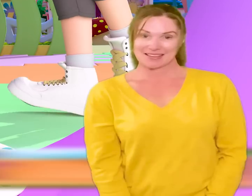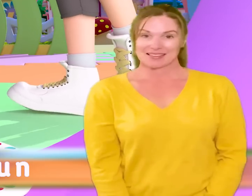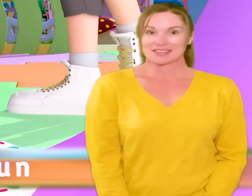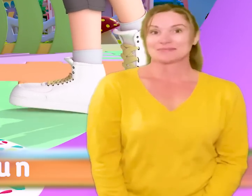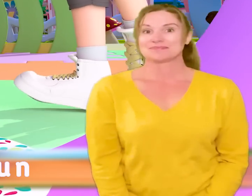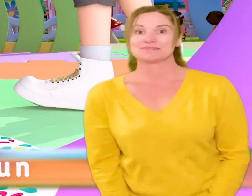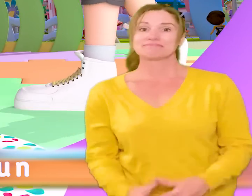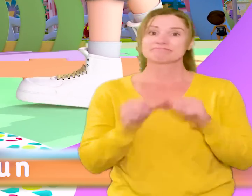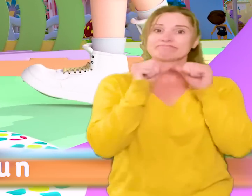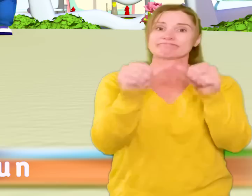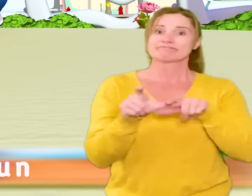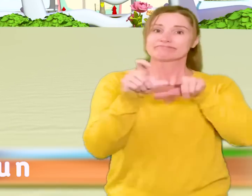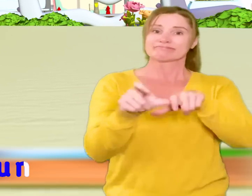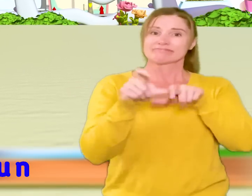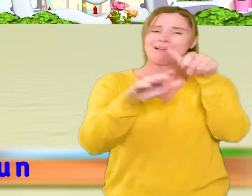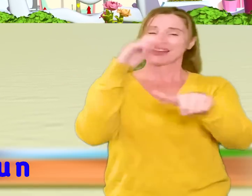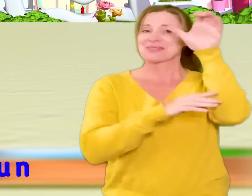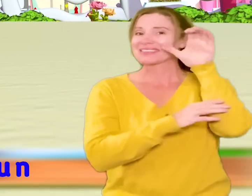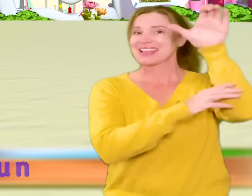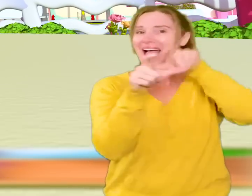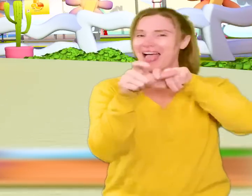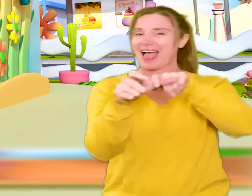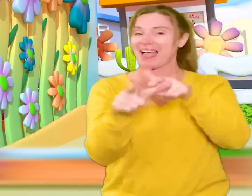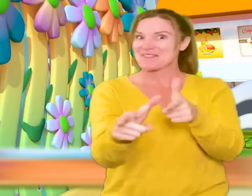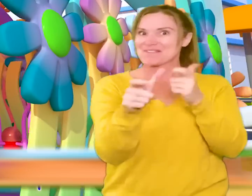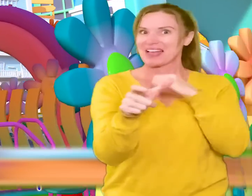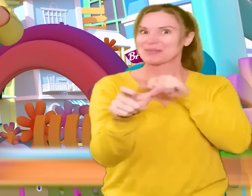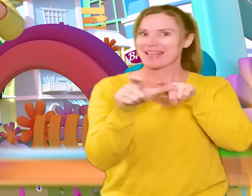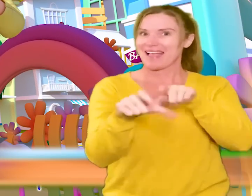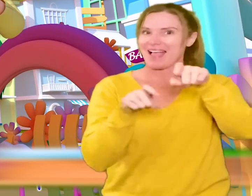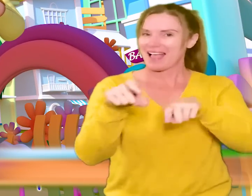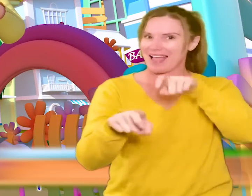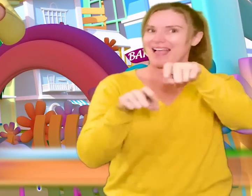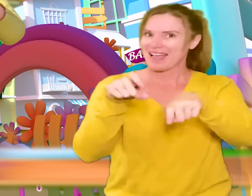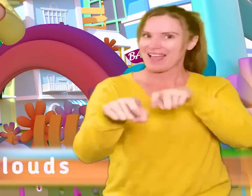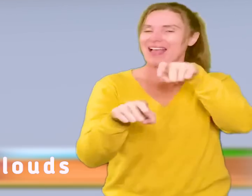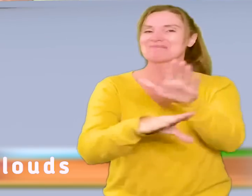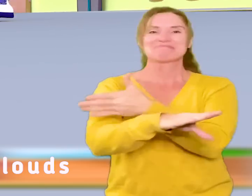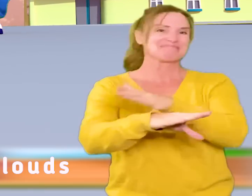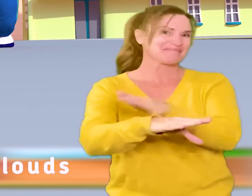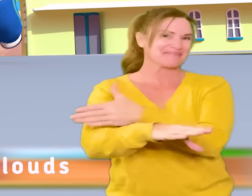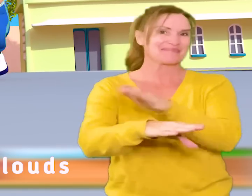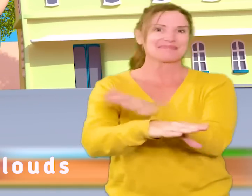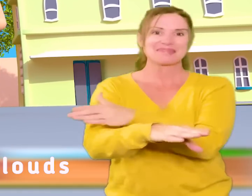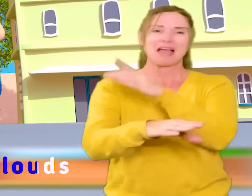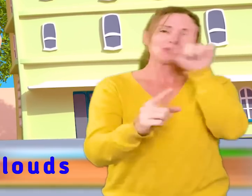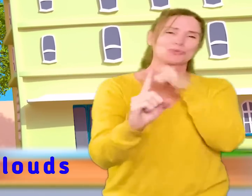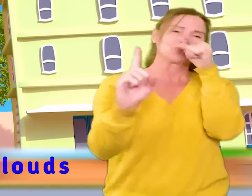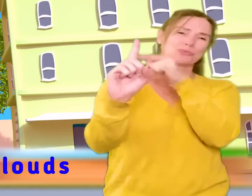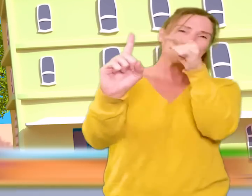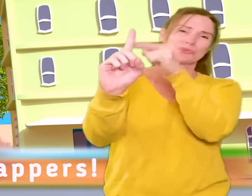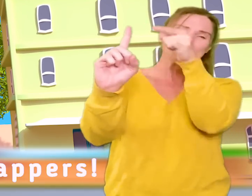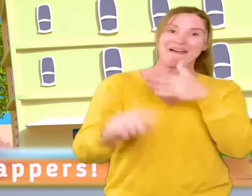after all will run under the sun as fast as we could Caper and sing aloud